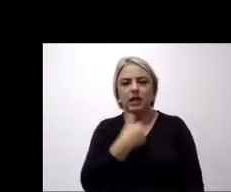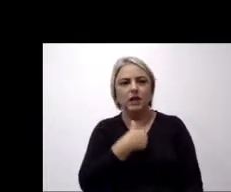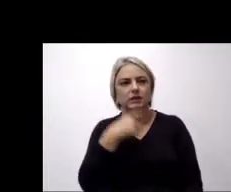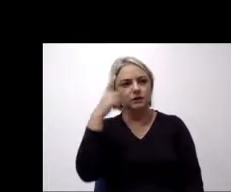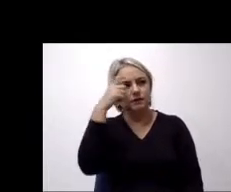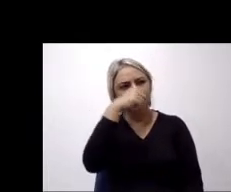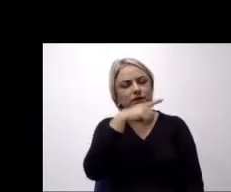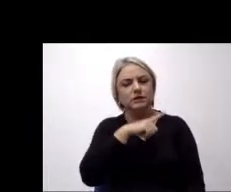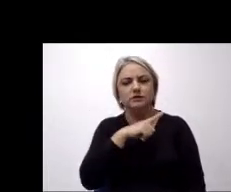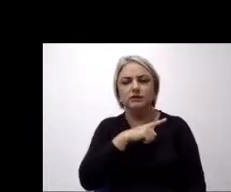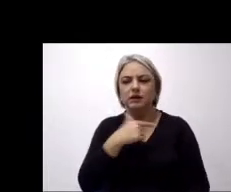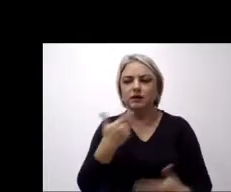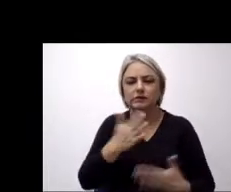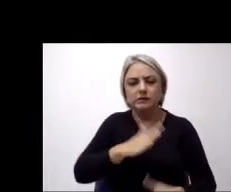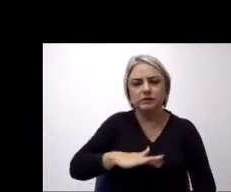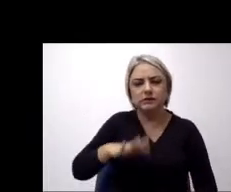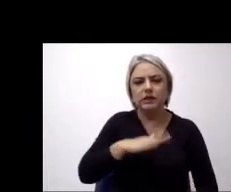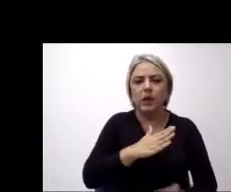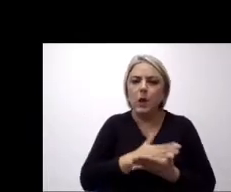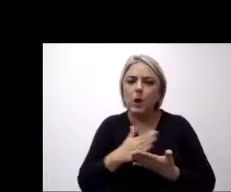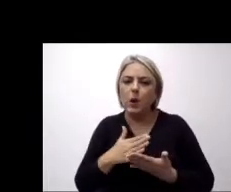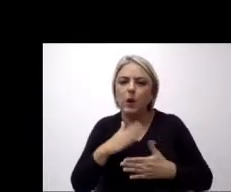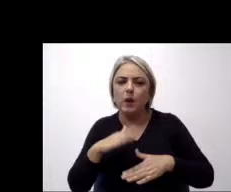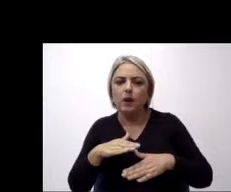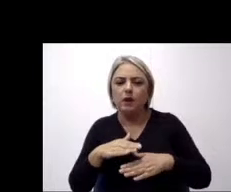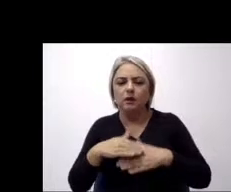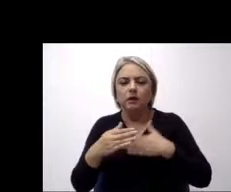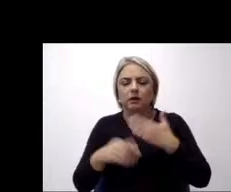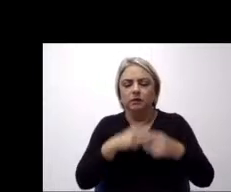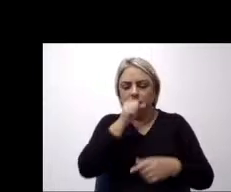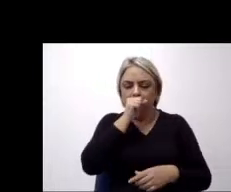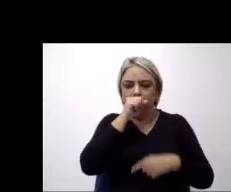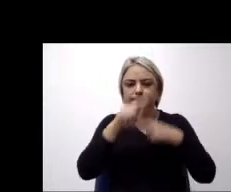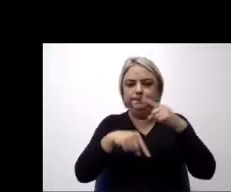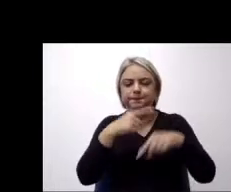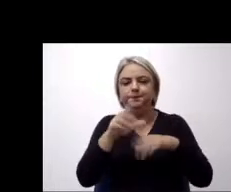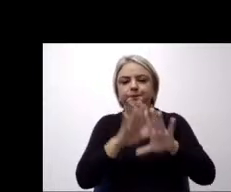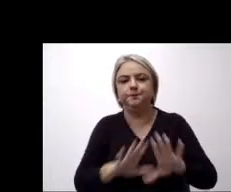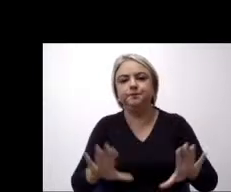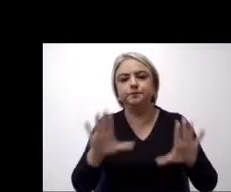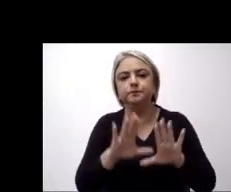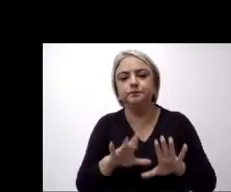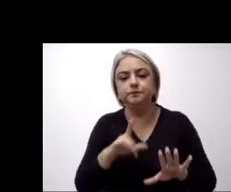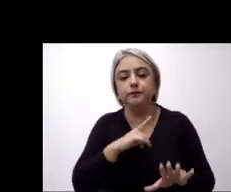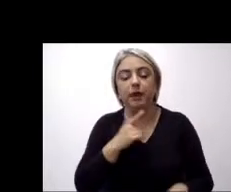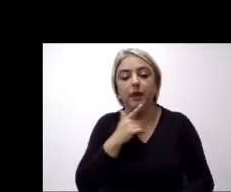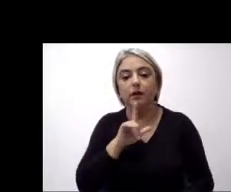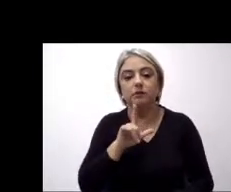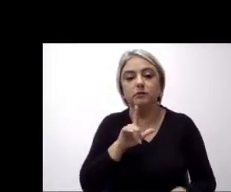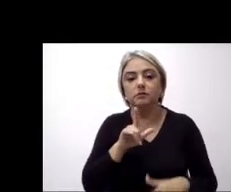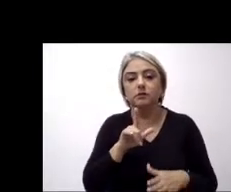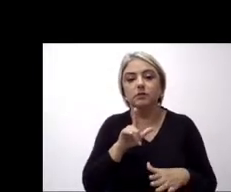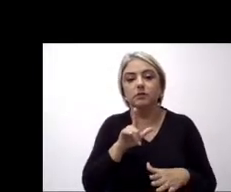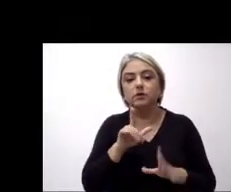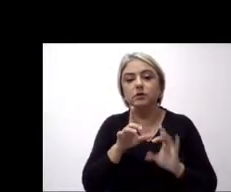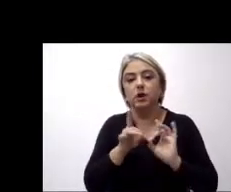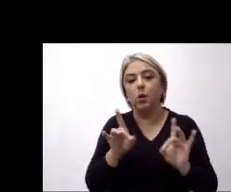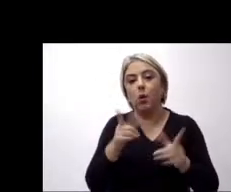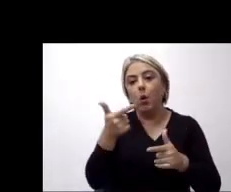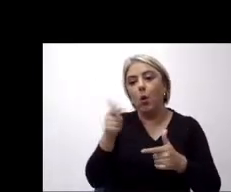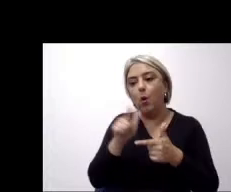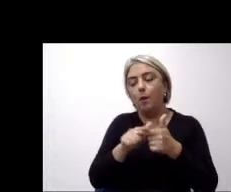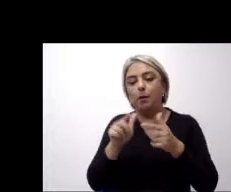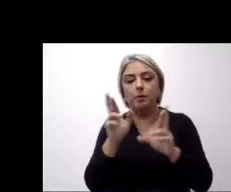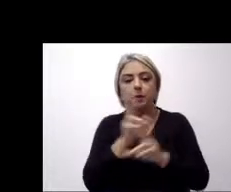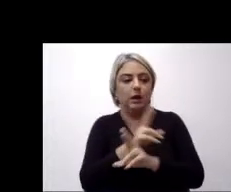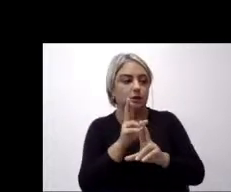circulate their situation to unlock some situation of problem. I will give you an example just